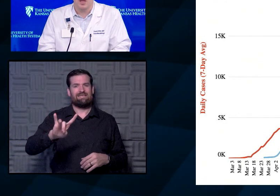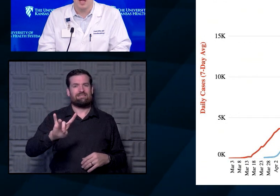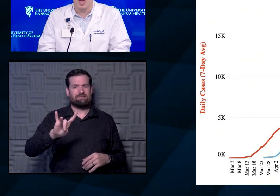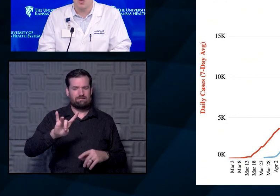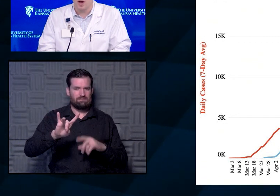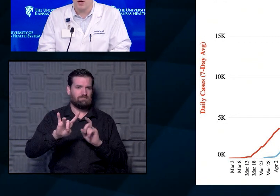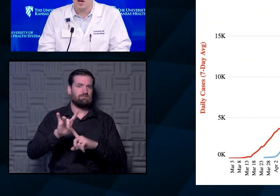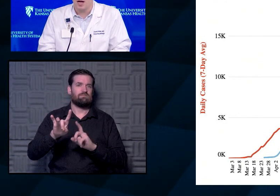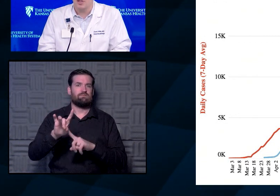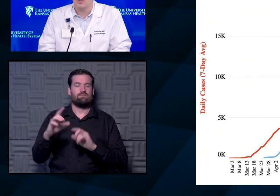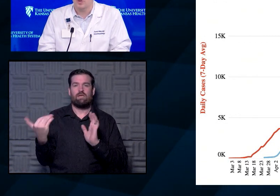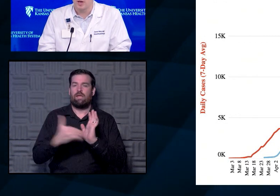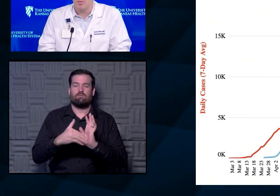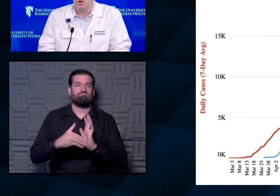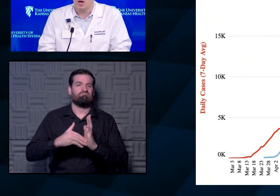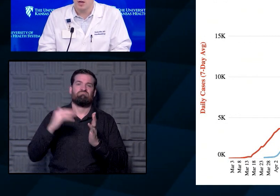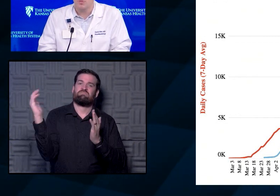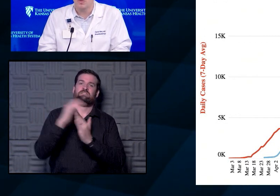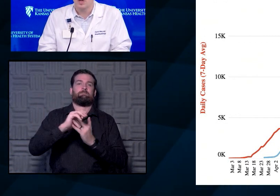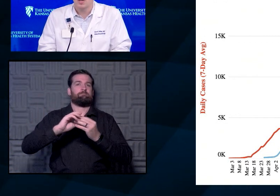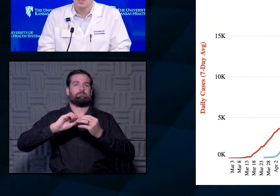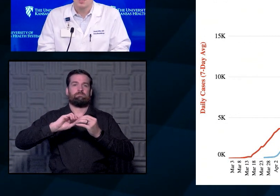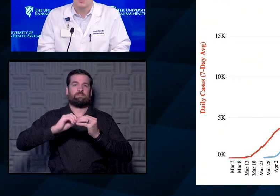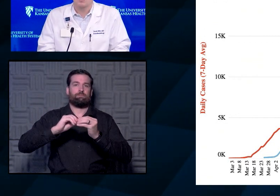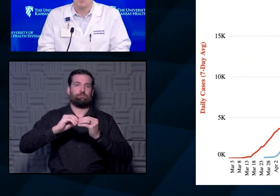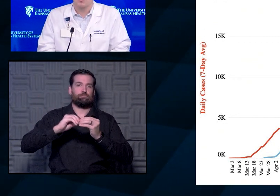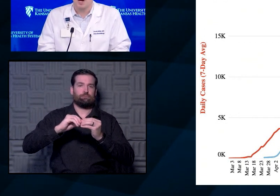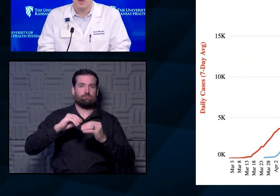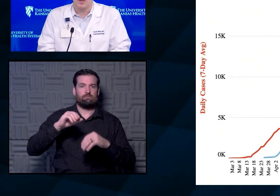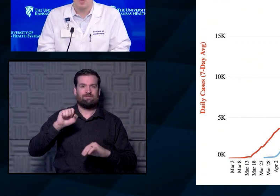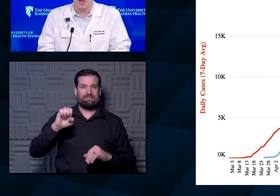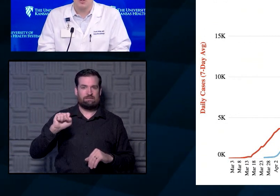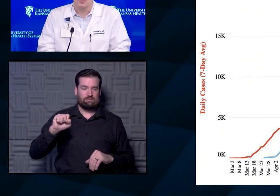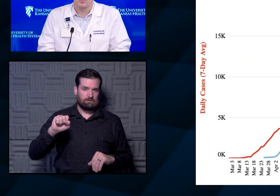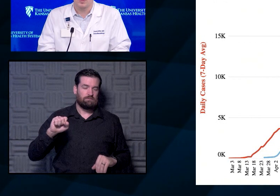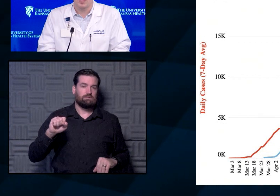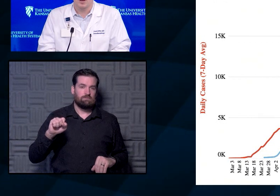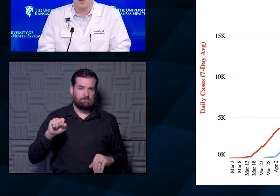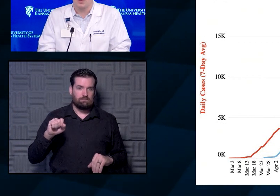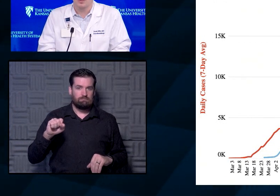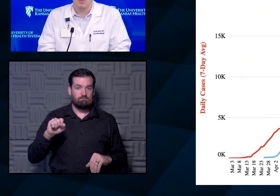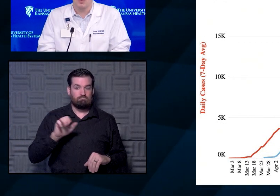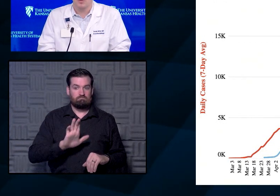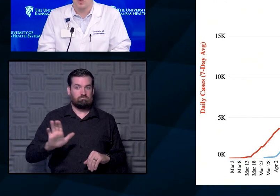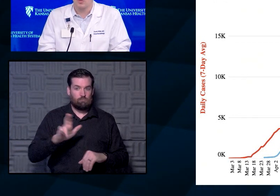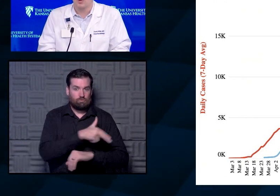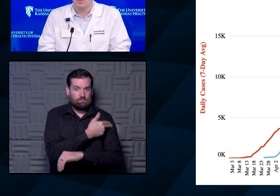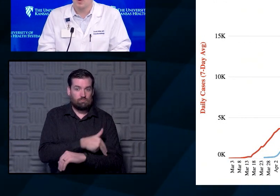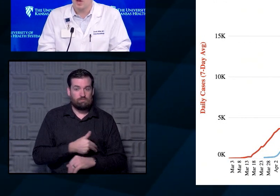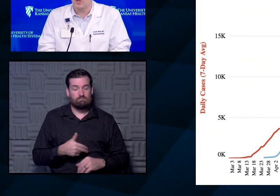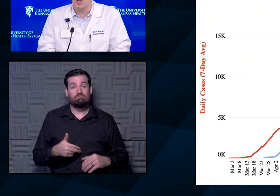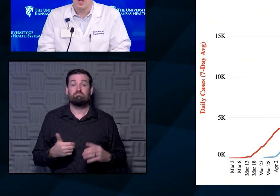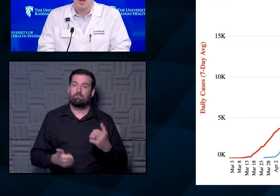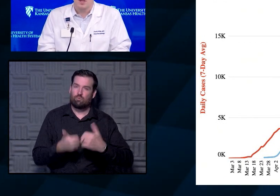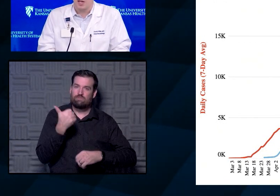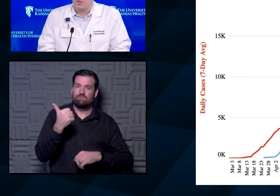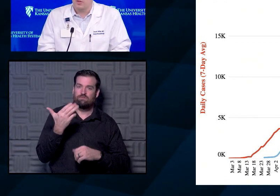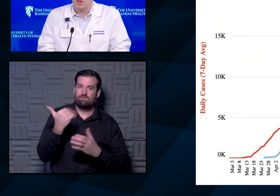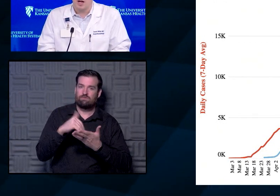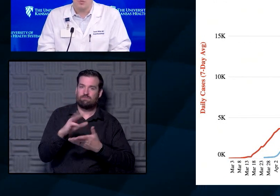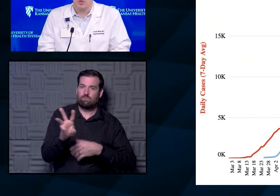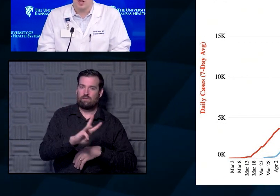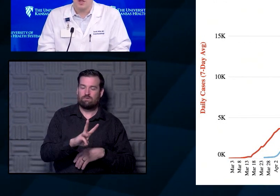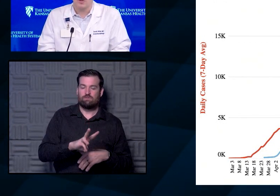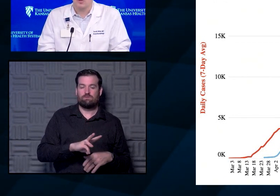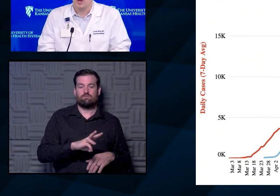states again hitting record highs for the number of COVID positive patients in their hospitals, and most of those were in the Midwest. The